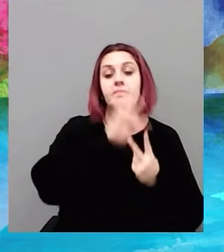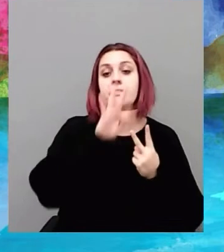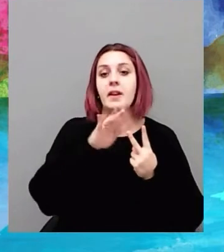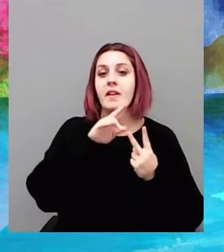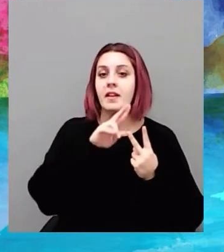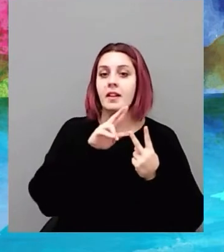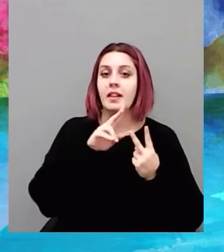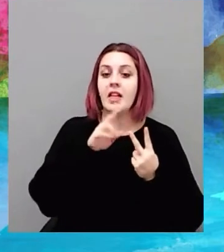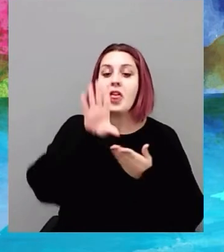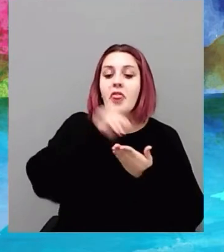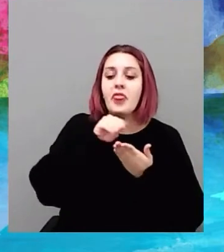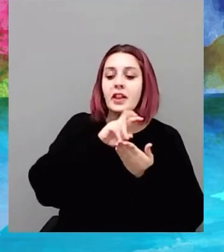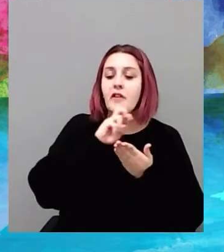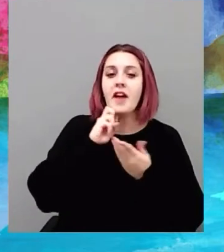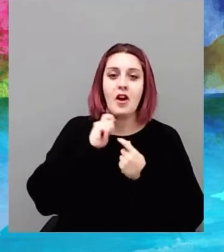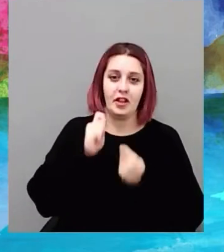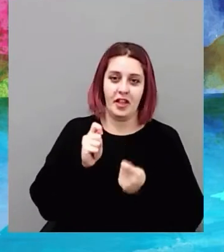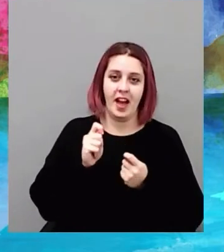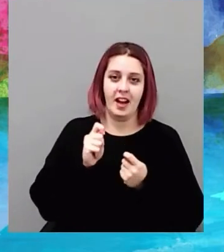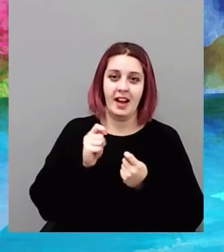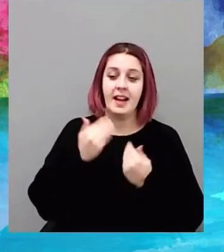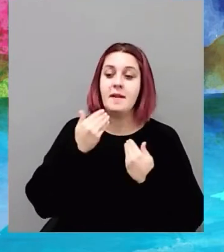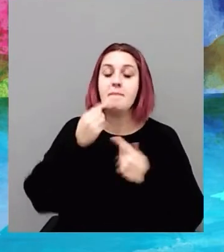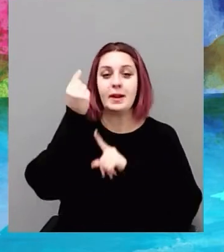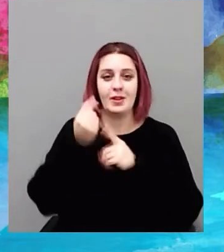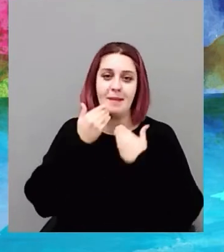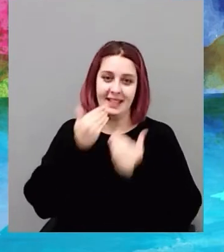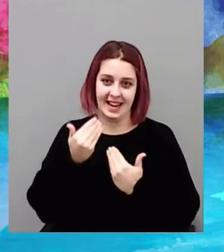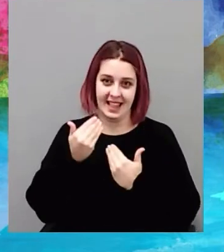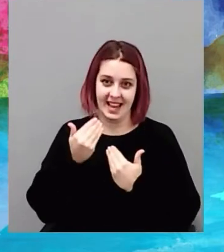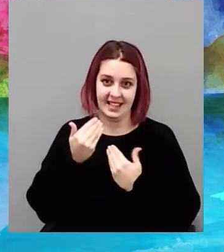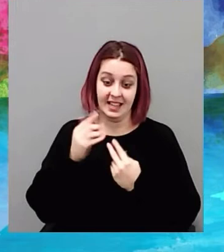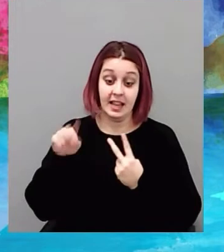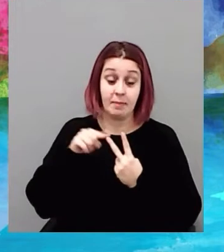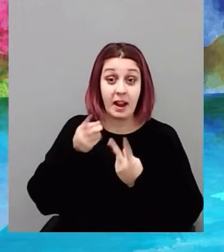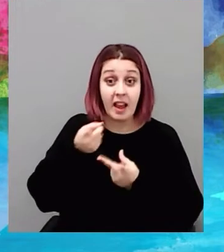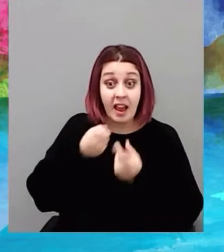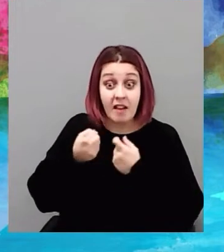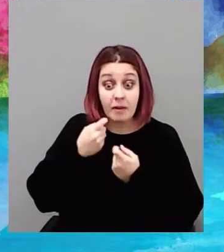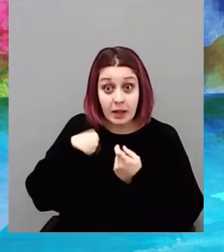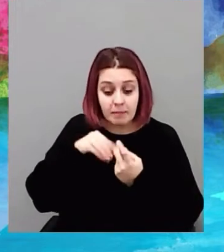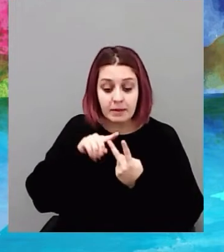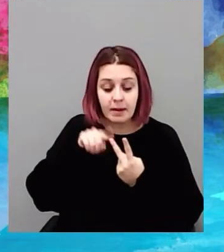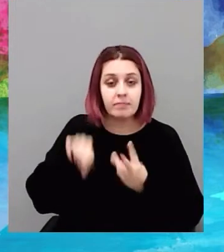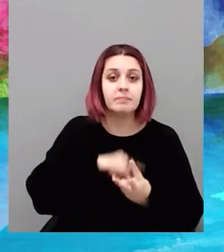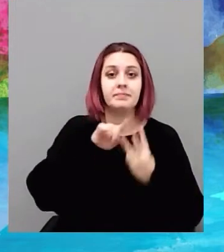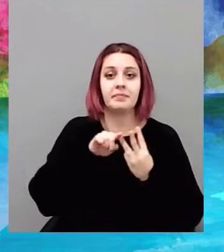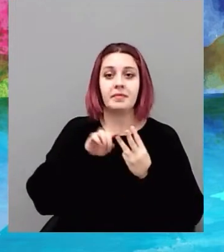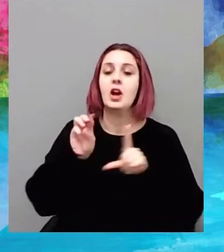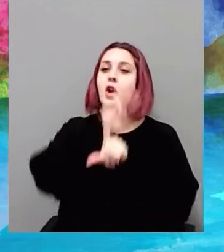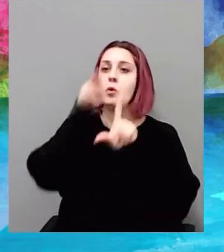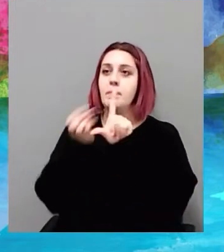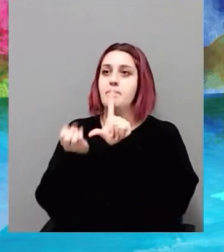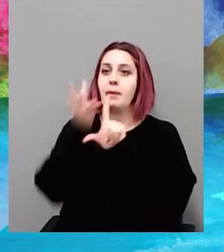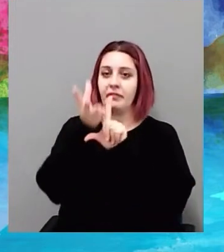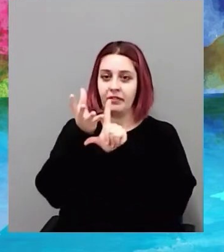frieze. And this frieze is then plugged on the website. Last but not least, it's the follow-up. It's really good to